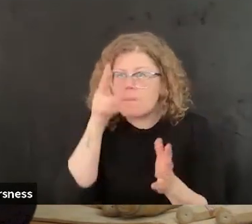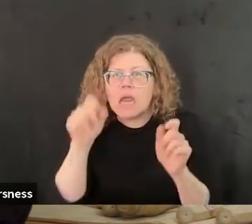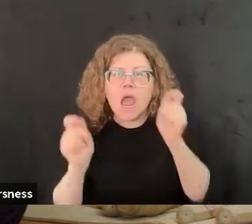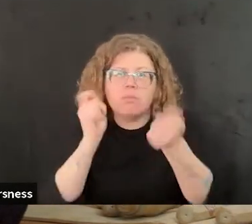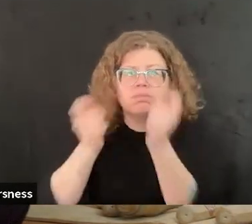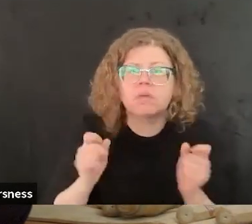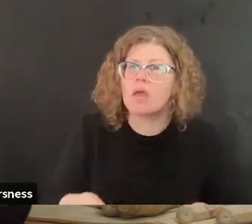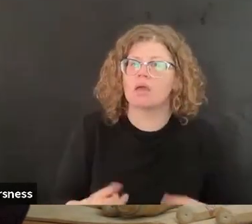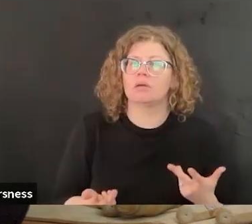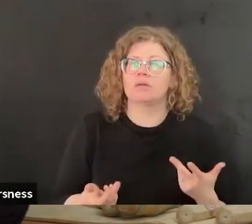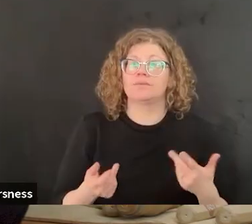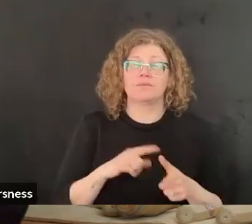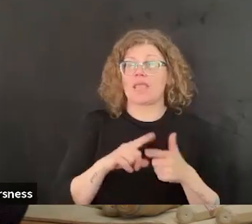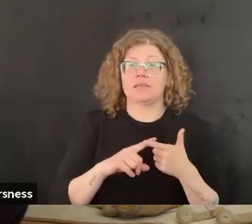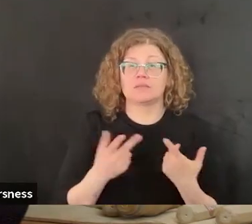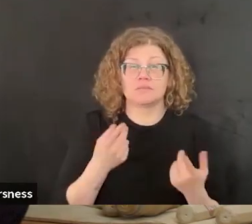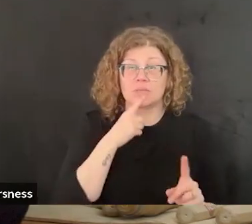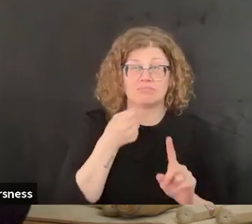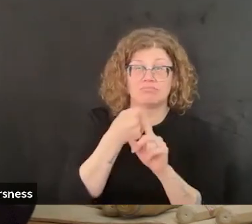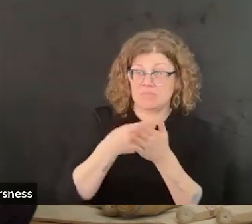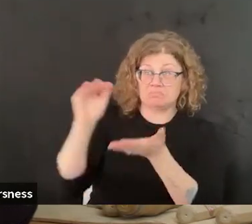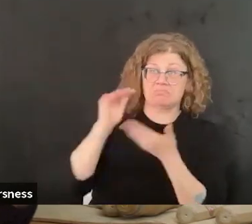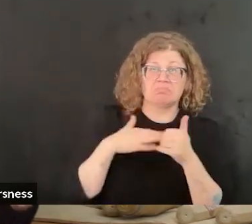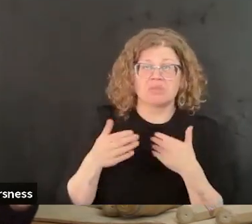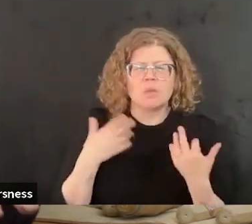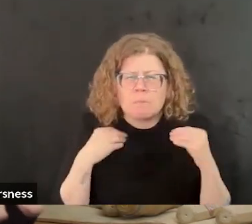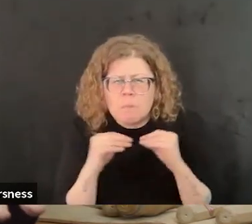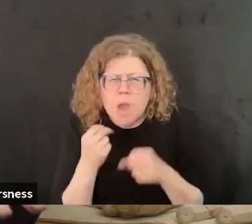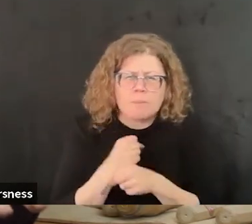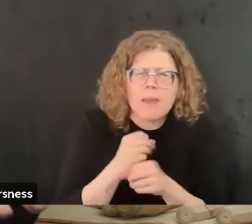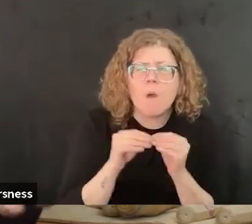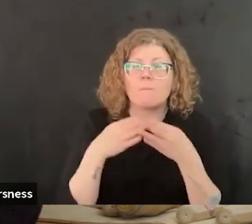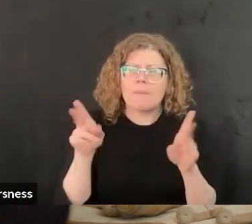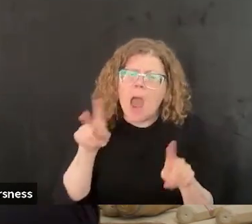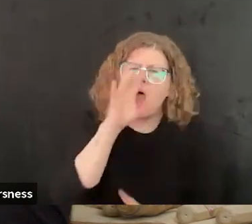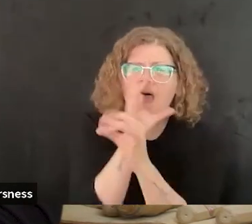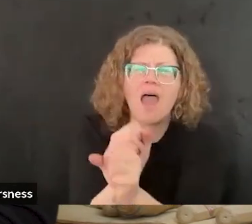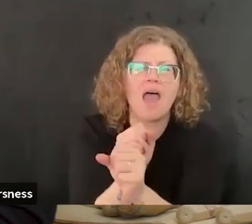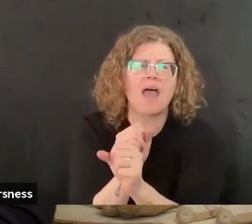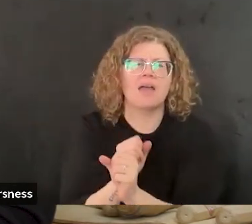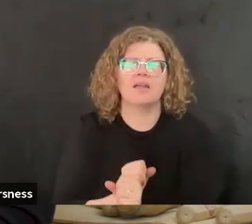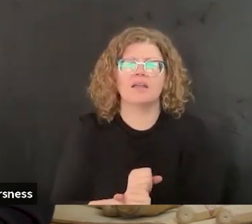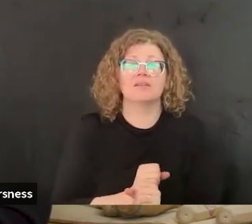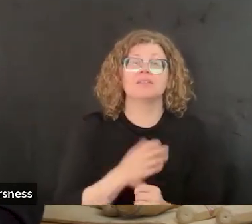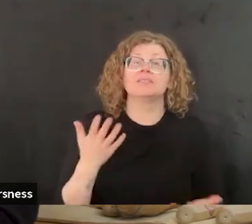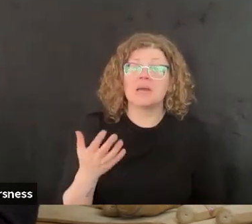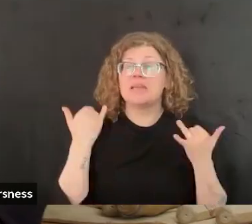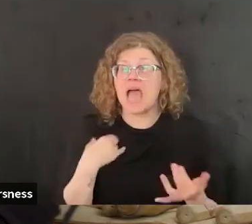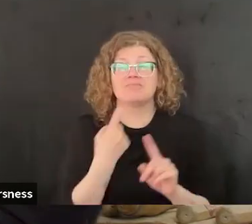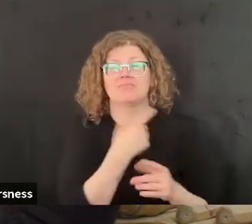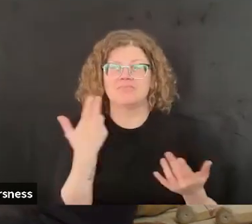insect, and it just made it a lot more interesting, Yeah. One very interesting thing